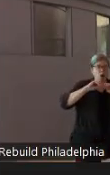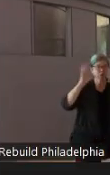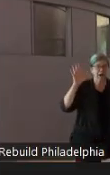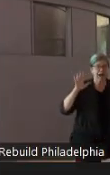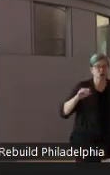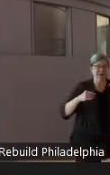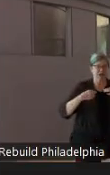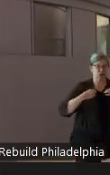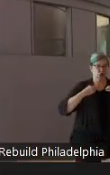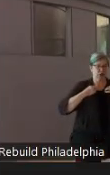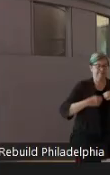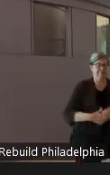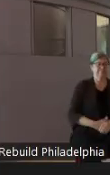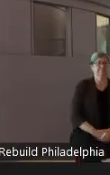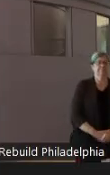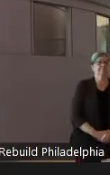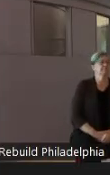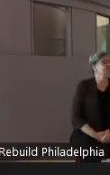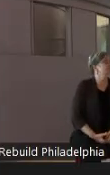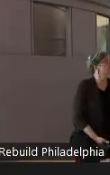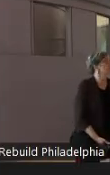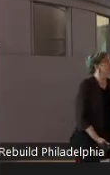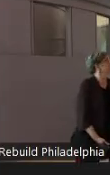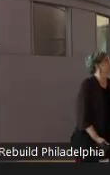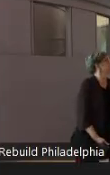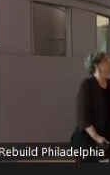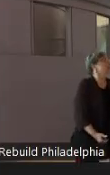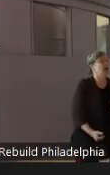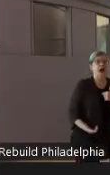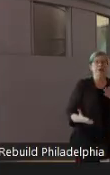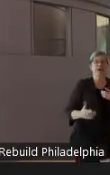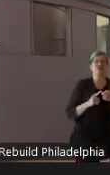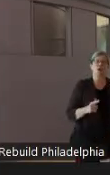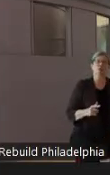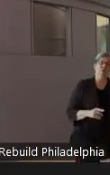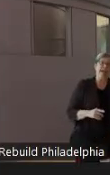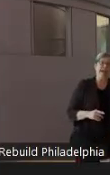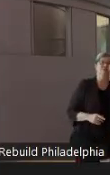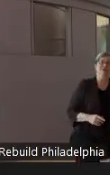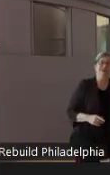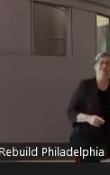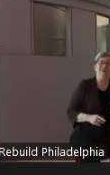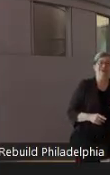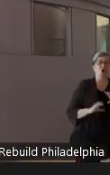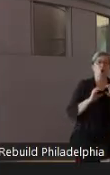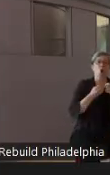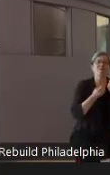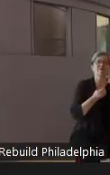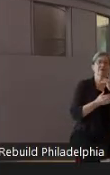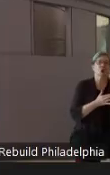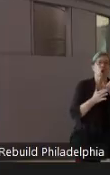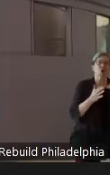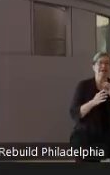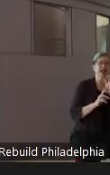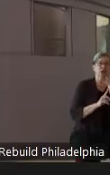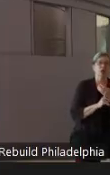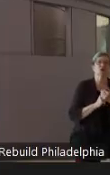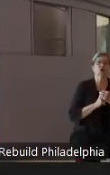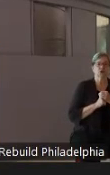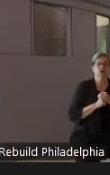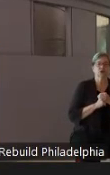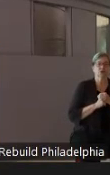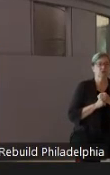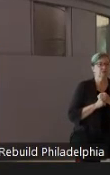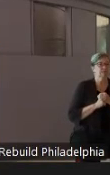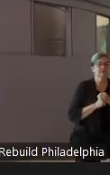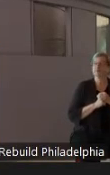bright green shirt. So I am here from Creative Philadelphia, our city's Office of Arts and Culture. Do you want to go